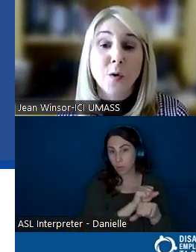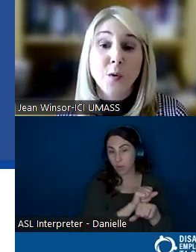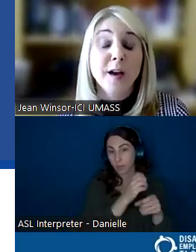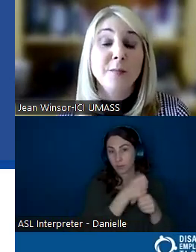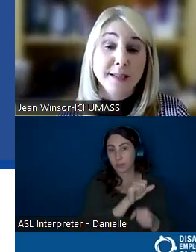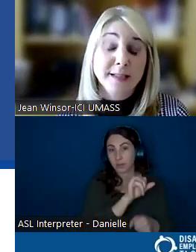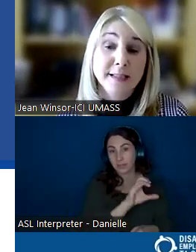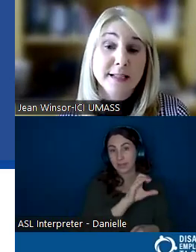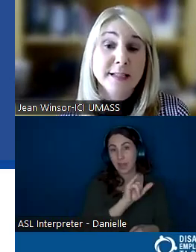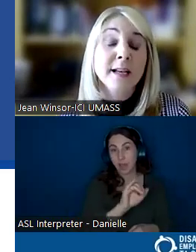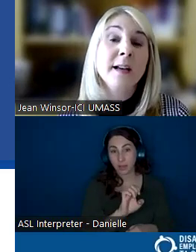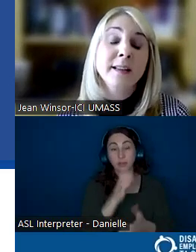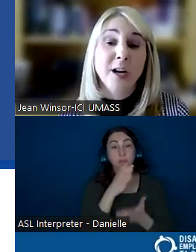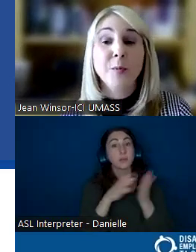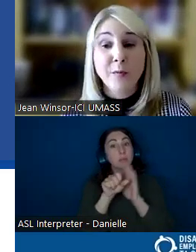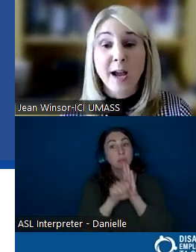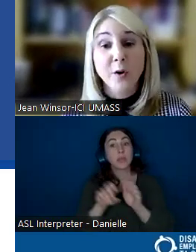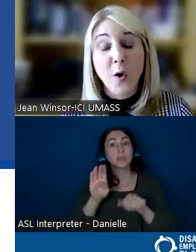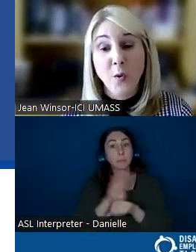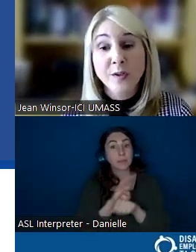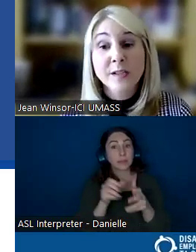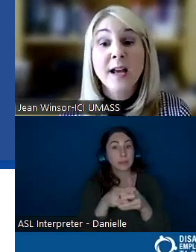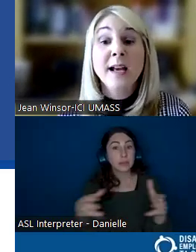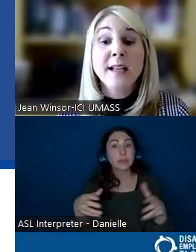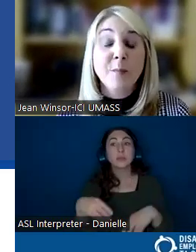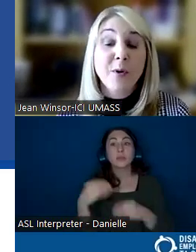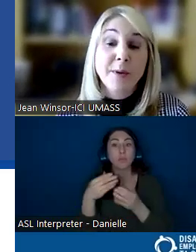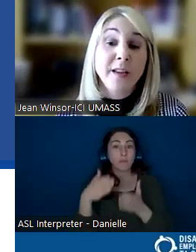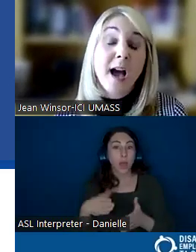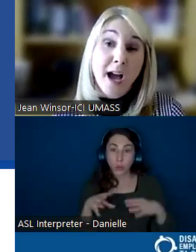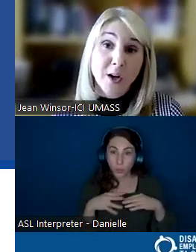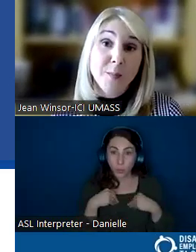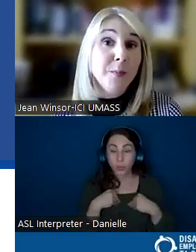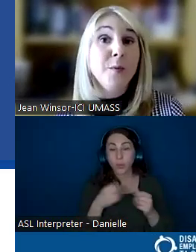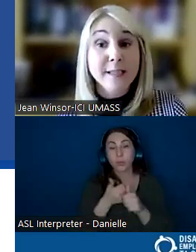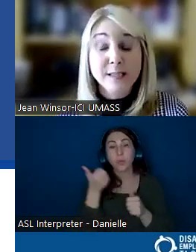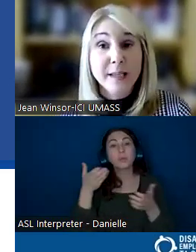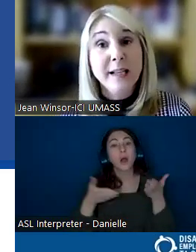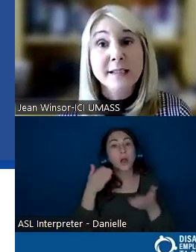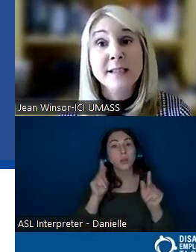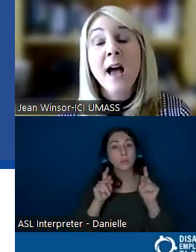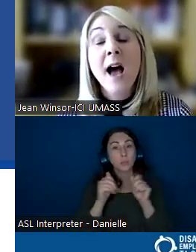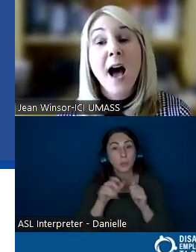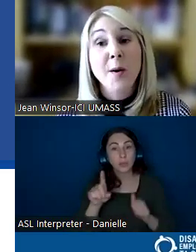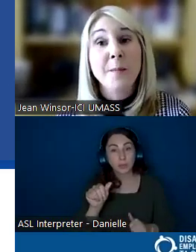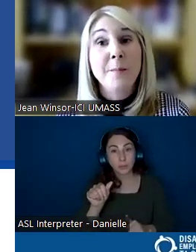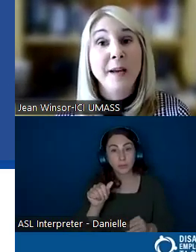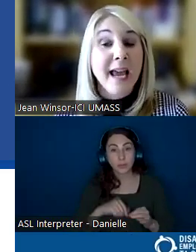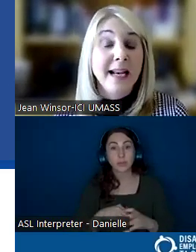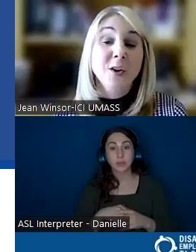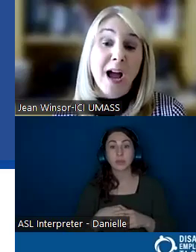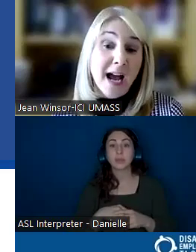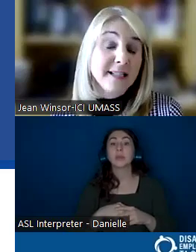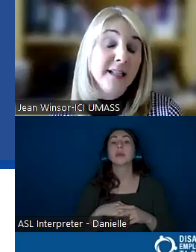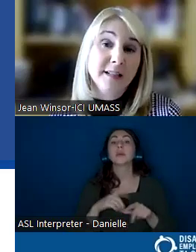a growth of businesses that are provider owned that primarily hire people with disabilities, but